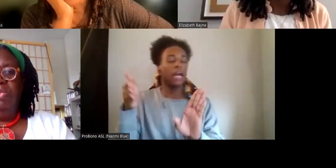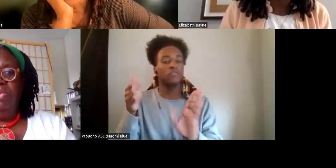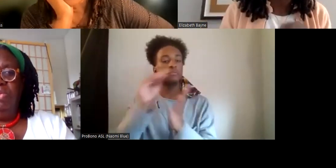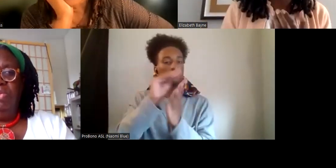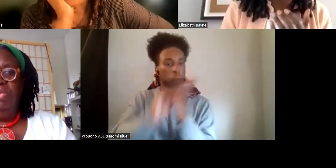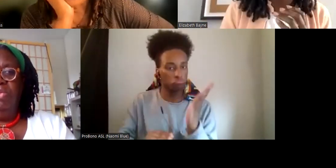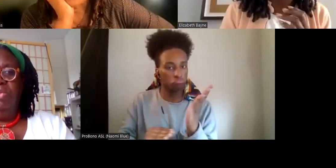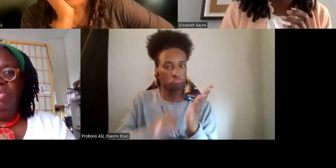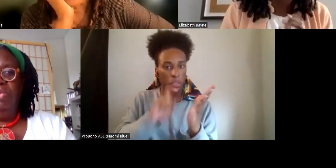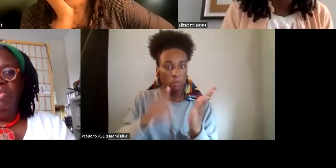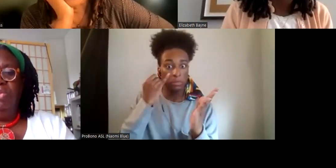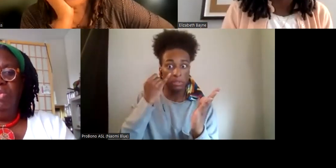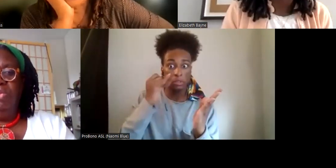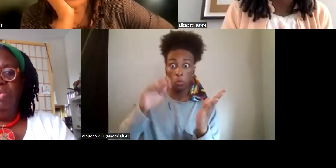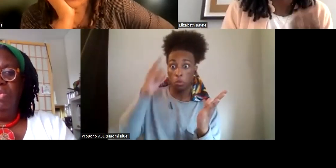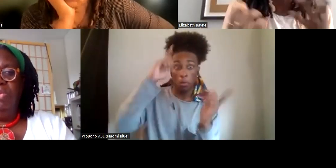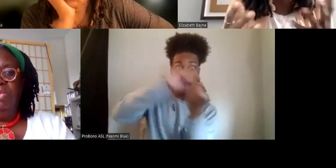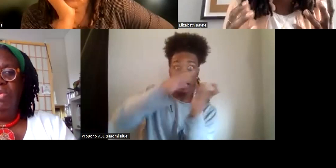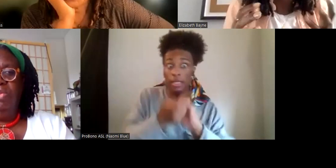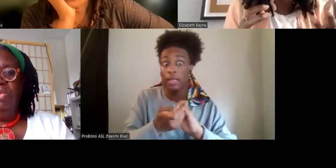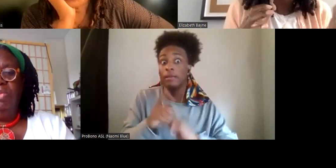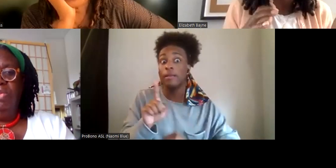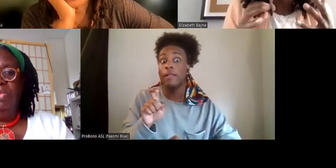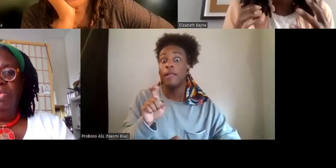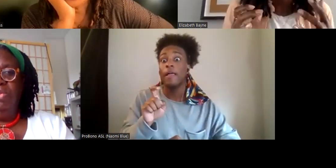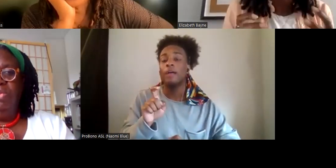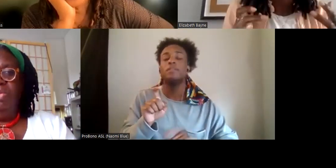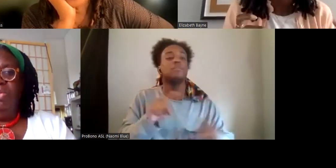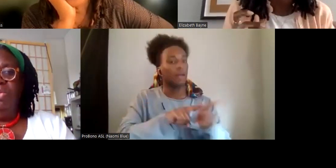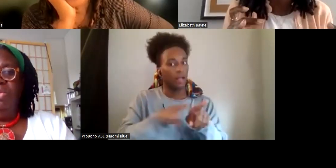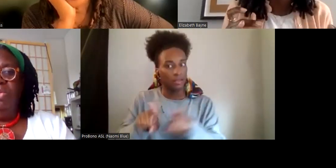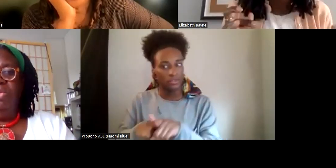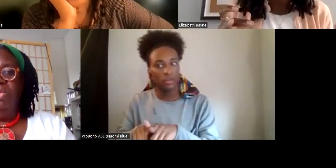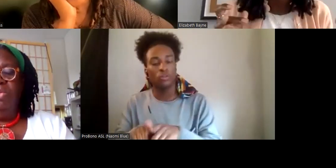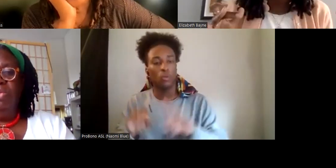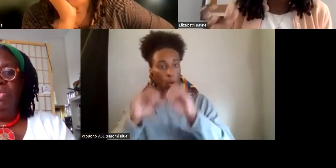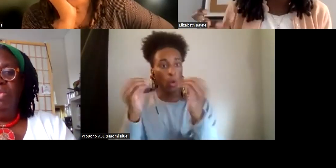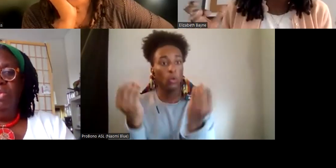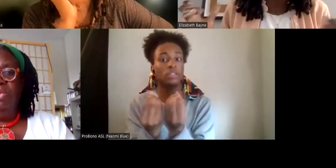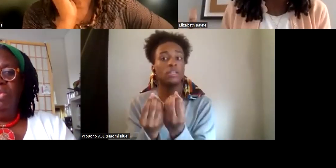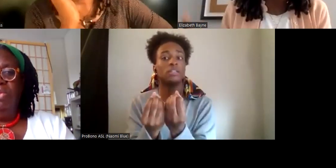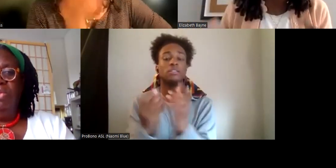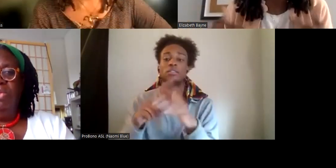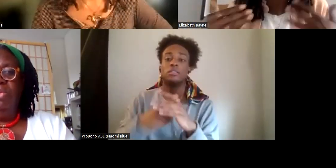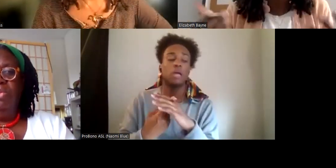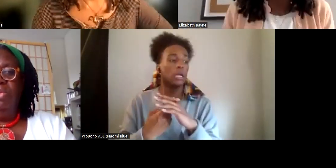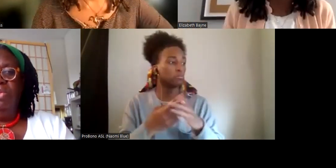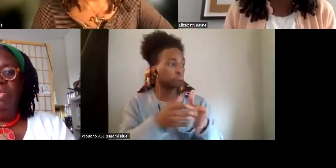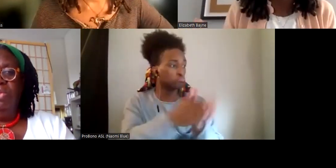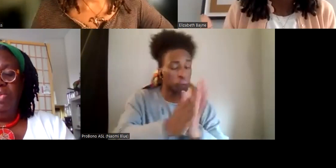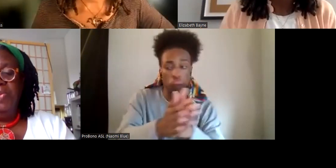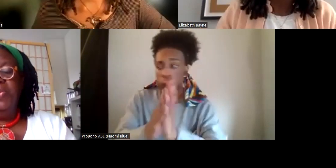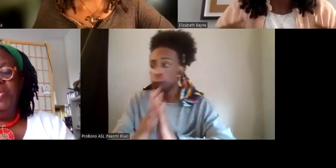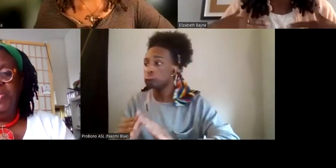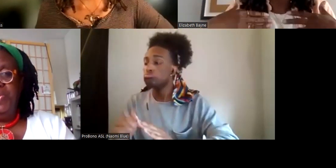an unanticipated, effect was also organizations started asking women in the community to share their